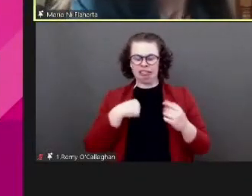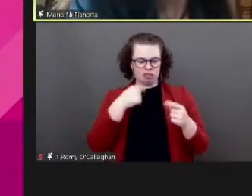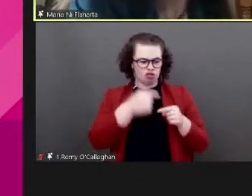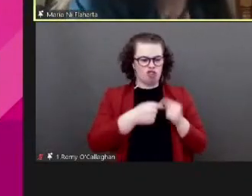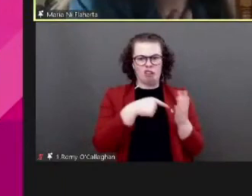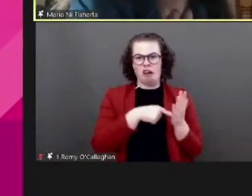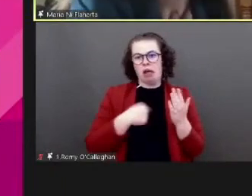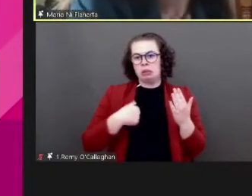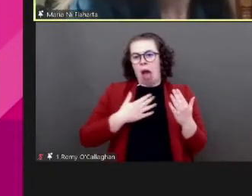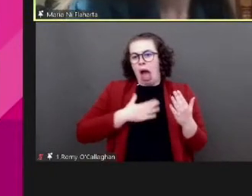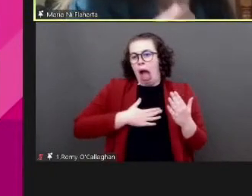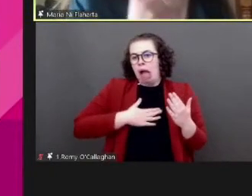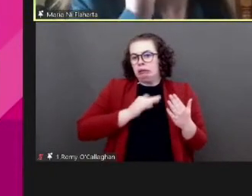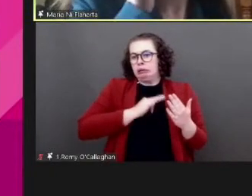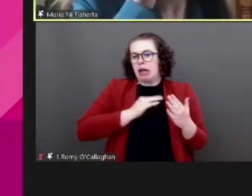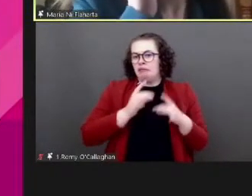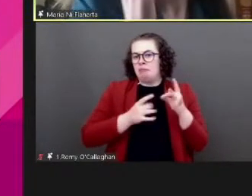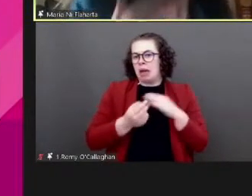the next slide, please?